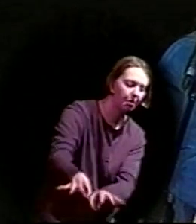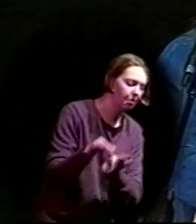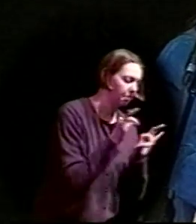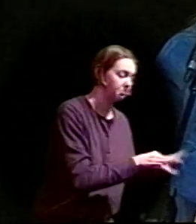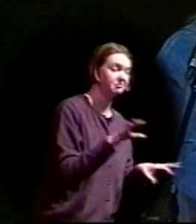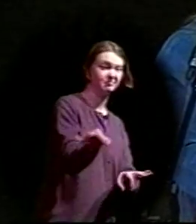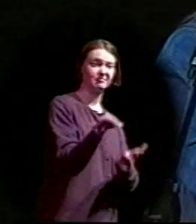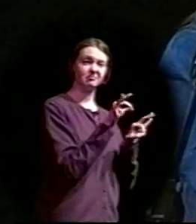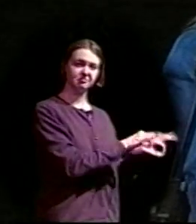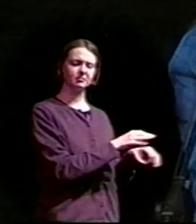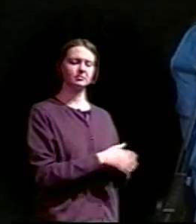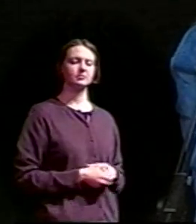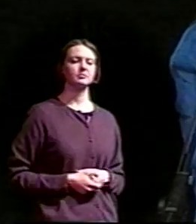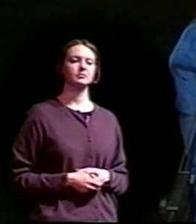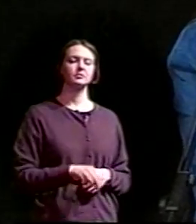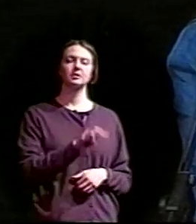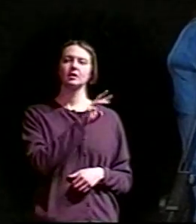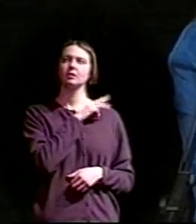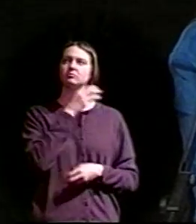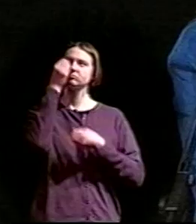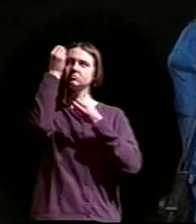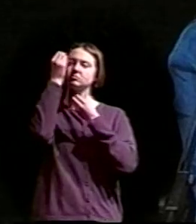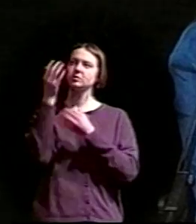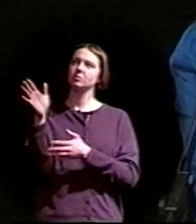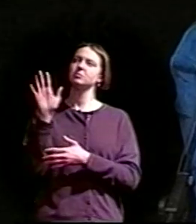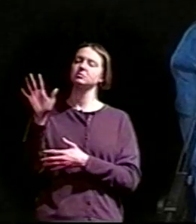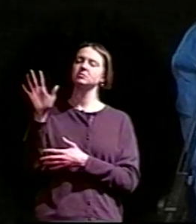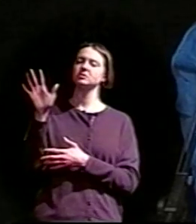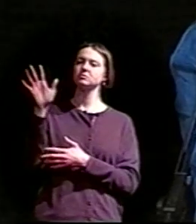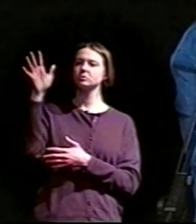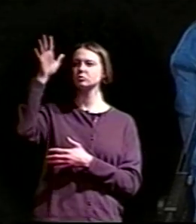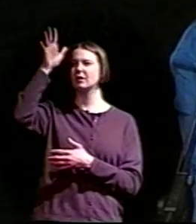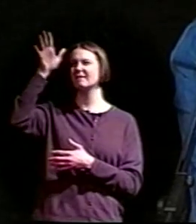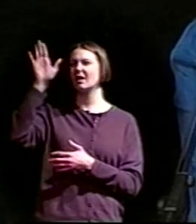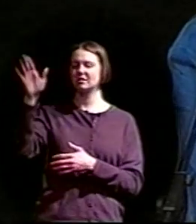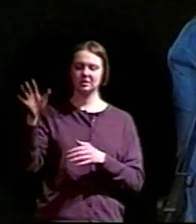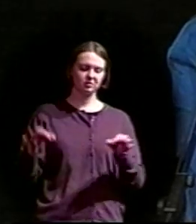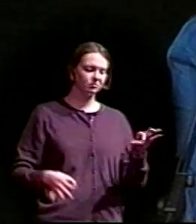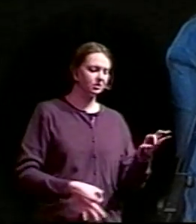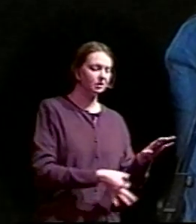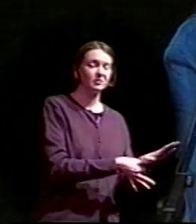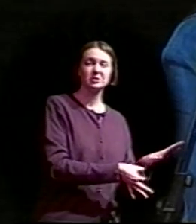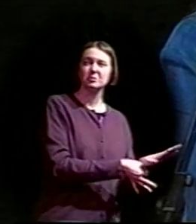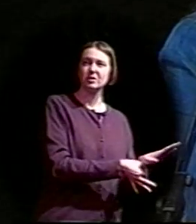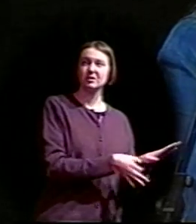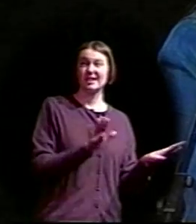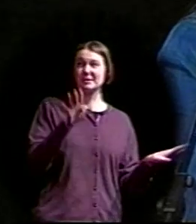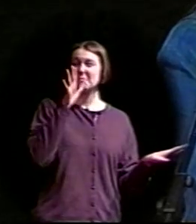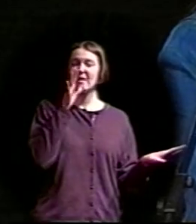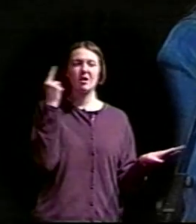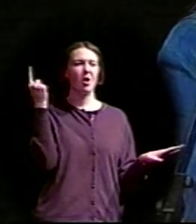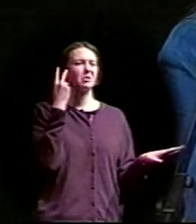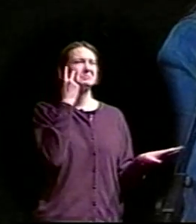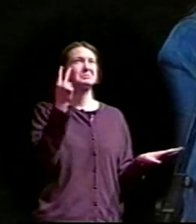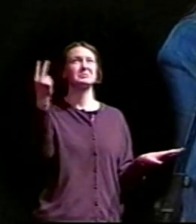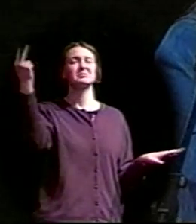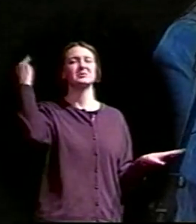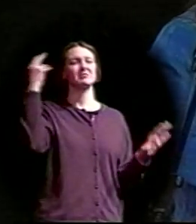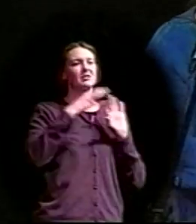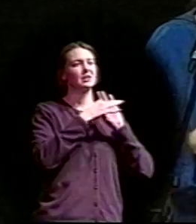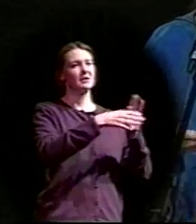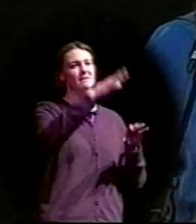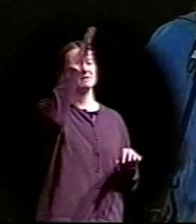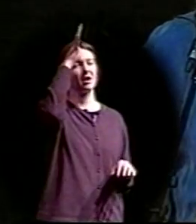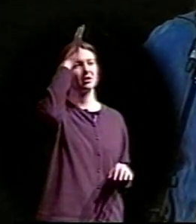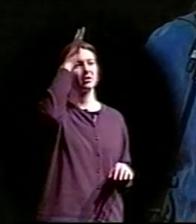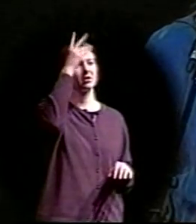And when Winans told that man the story of his grandfather's silver spurs and his mother's only childhood memory of her father, the 2